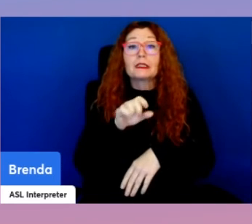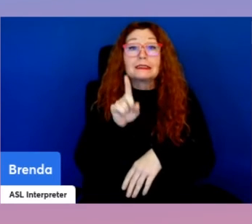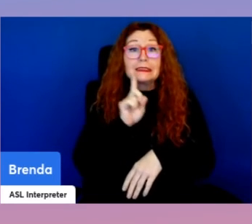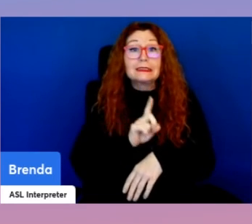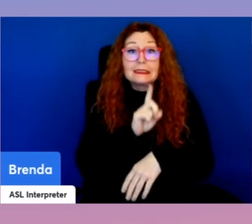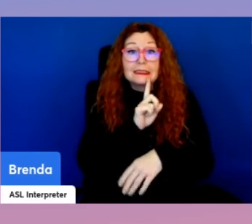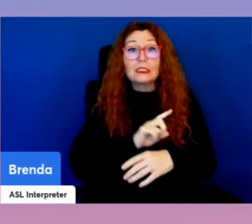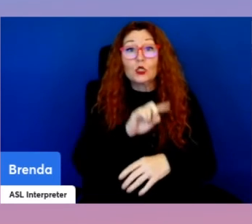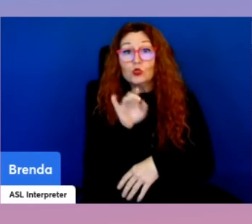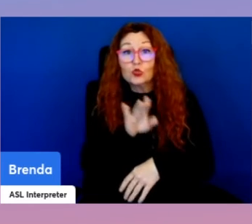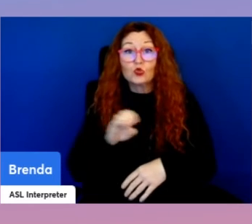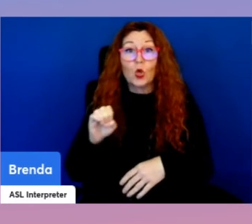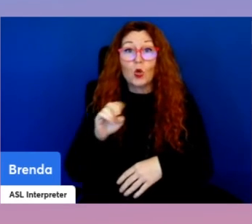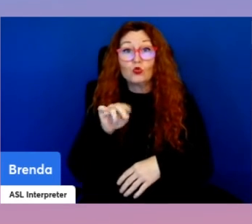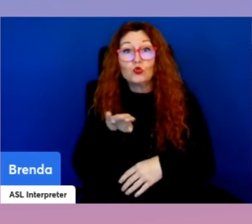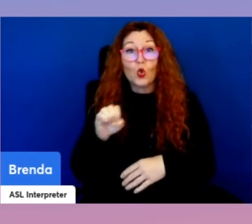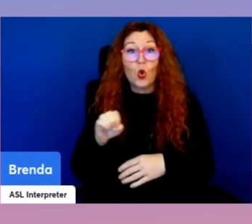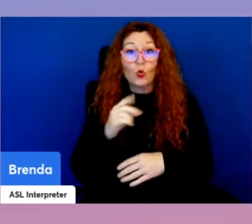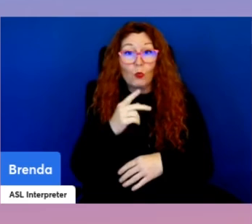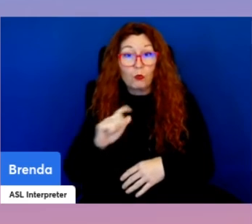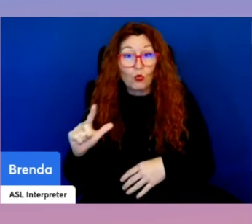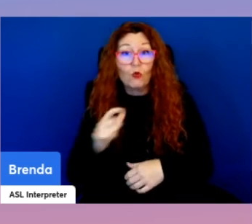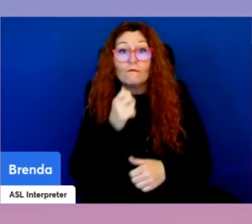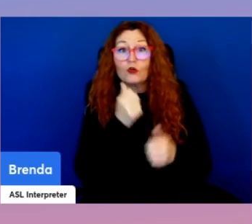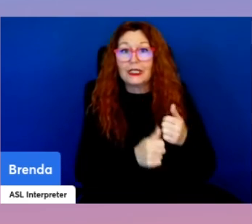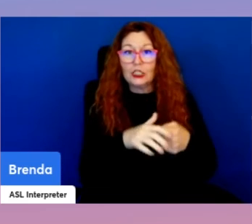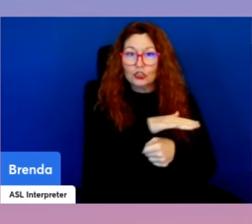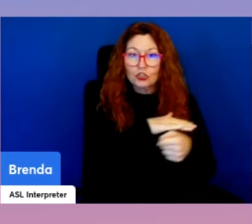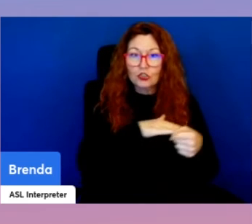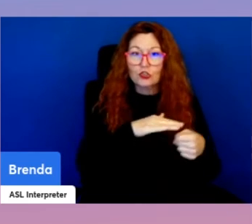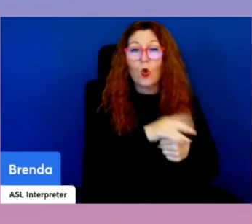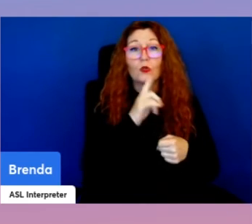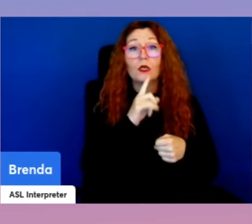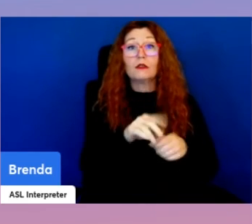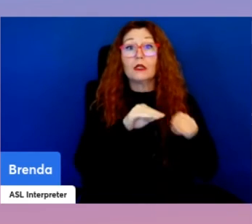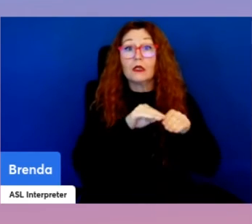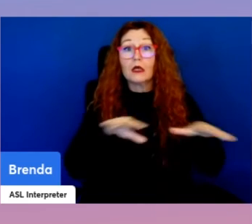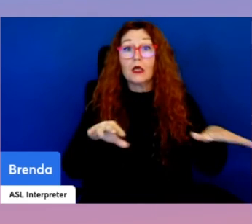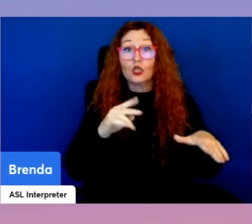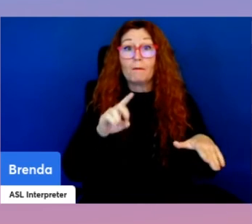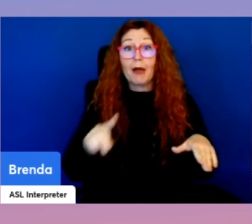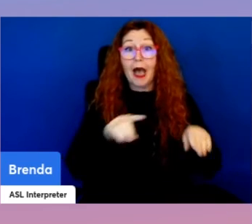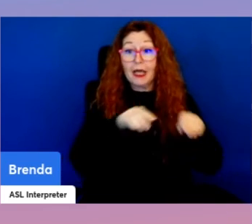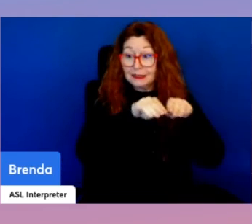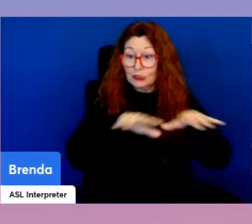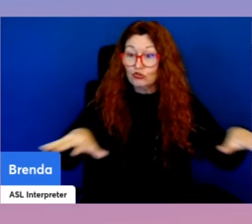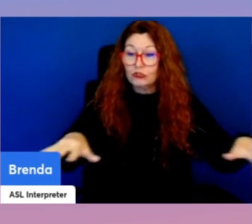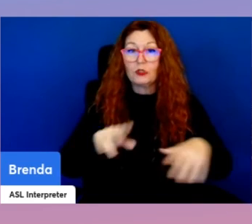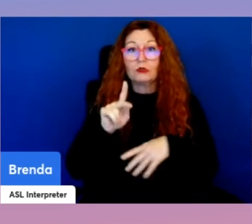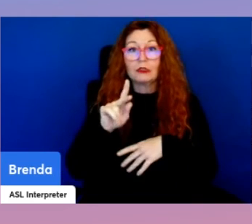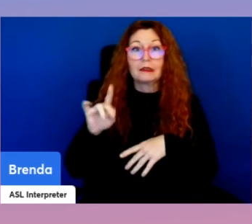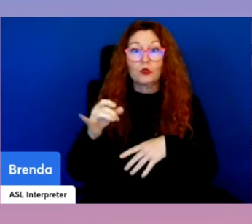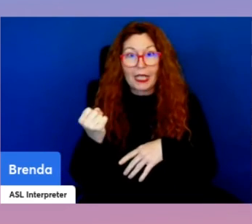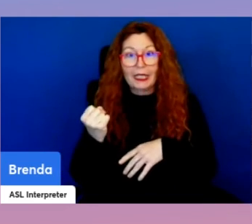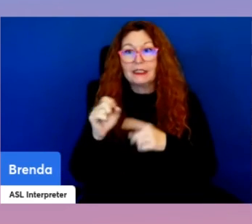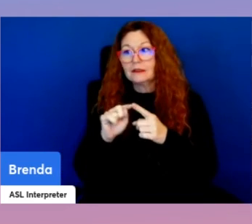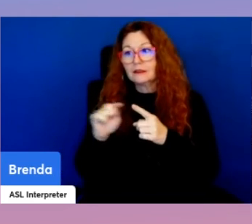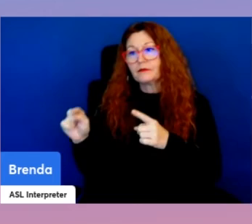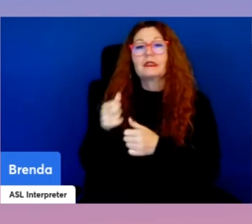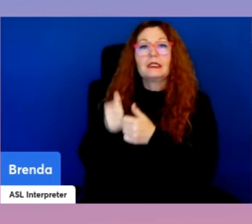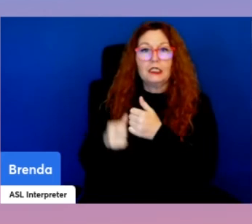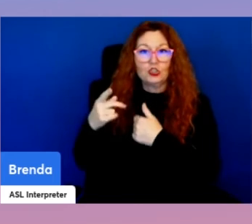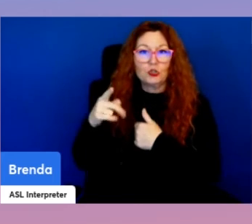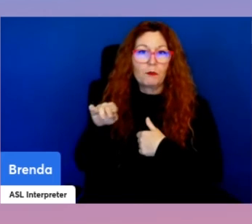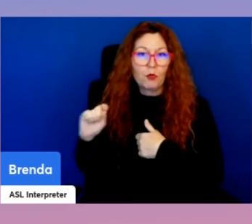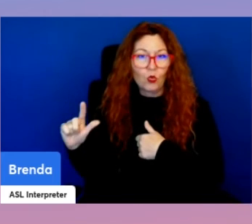for each zone and then distribute your pods and your Kubernetes workloads across those node pools. And so each node pool